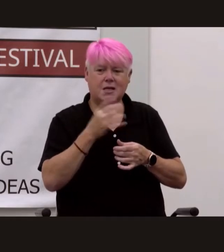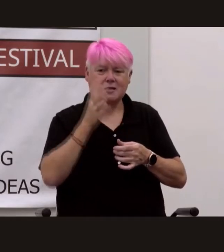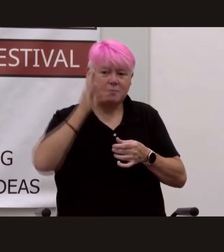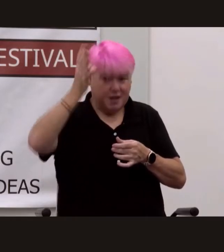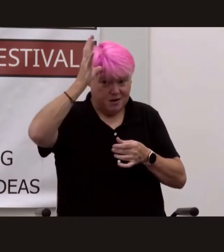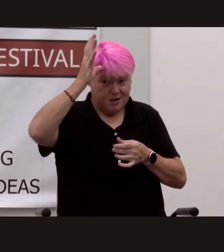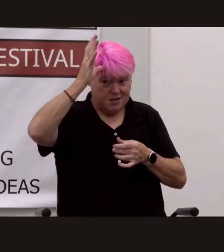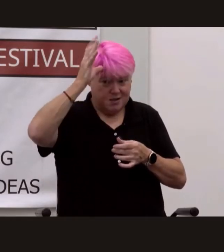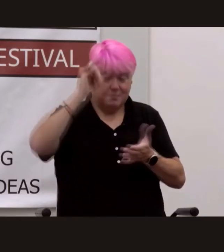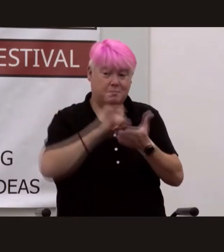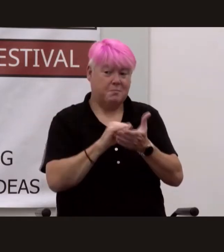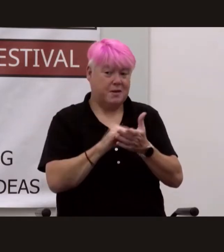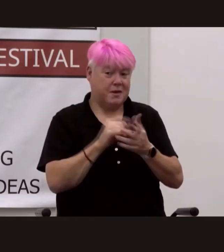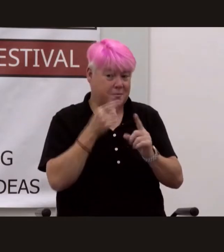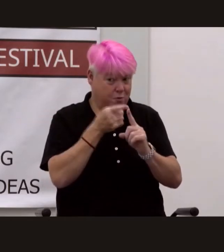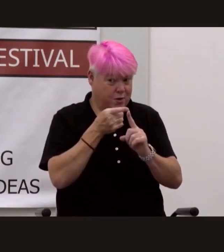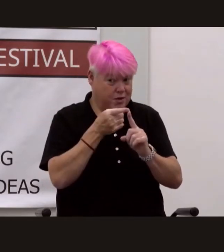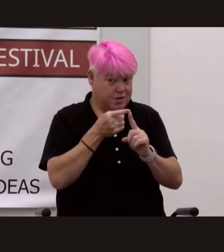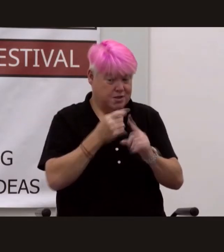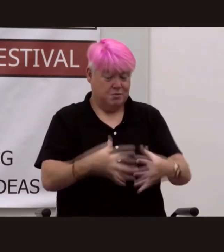point, Mary was pregnant.